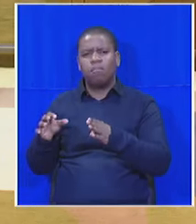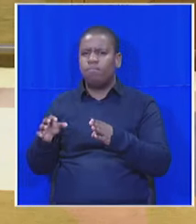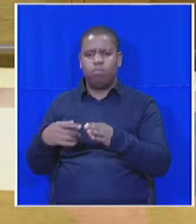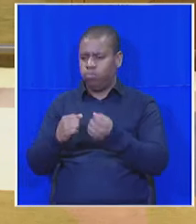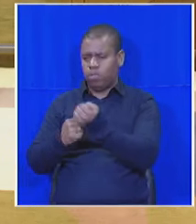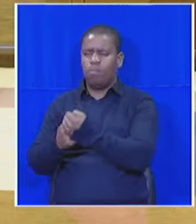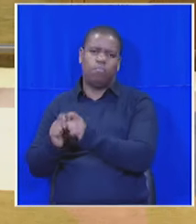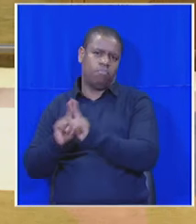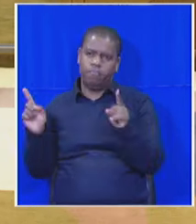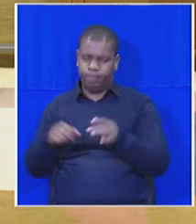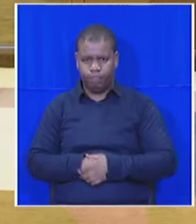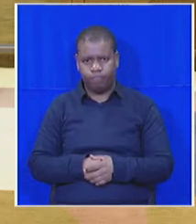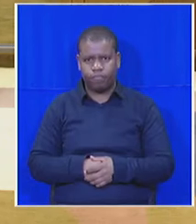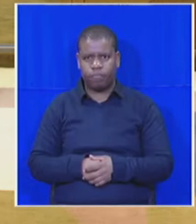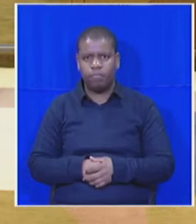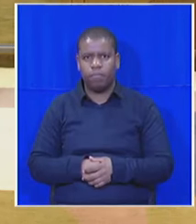NFP.